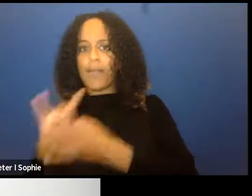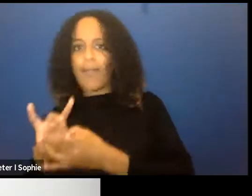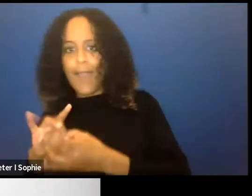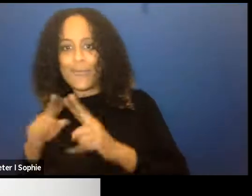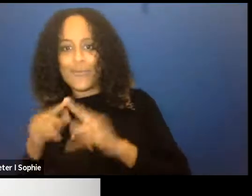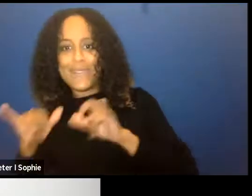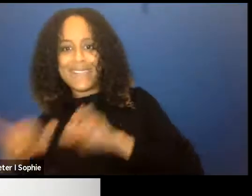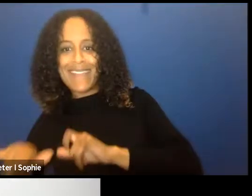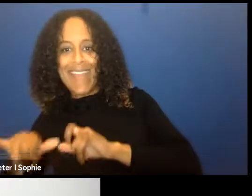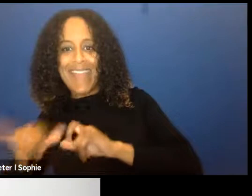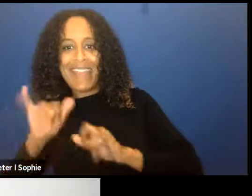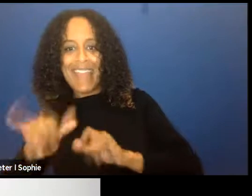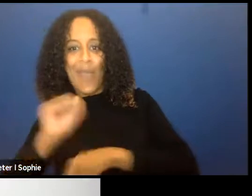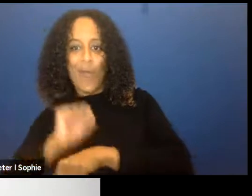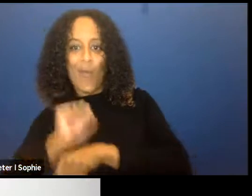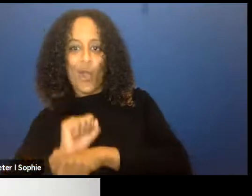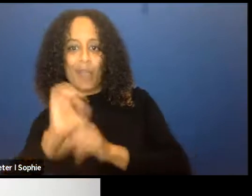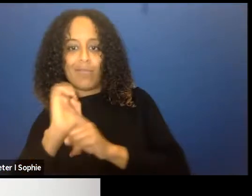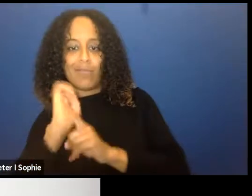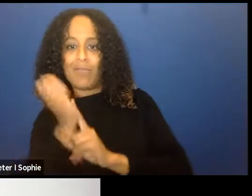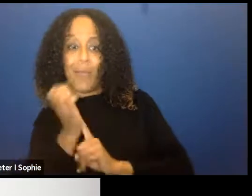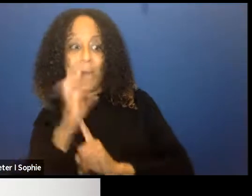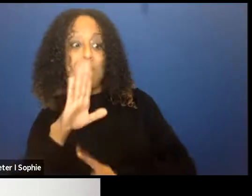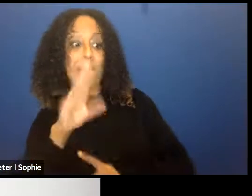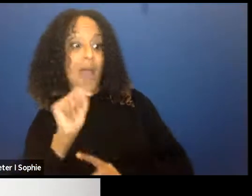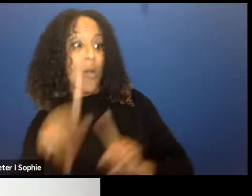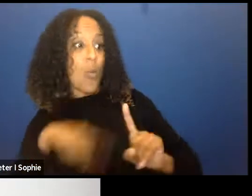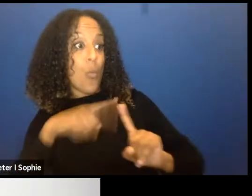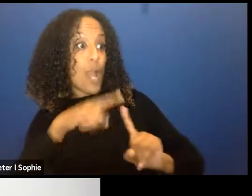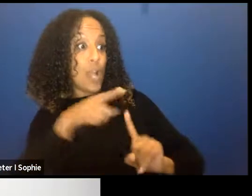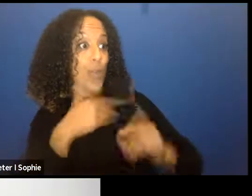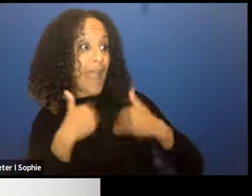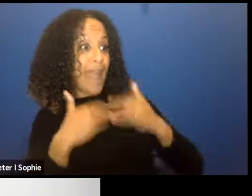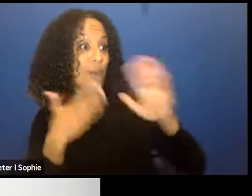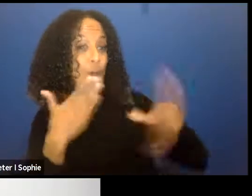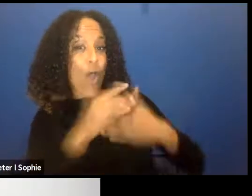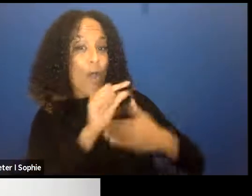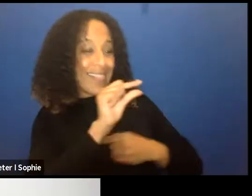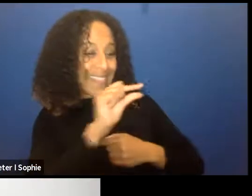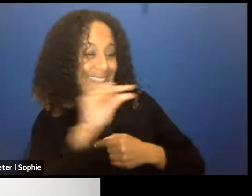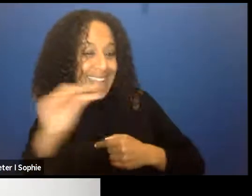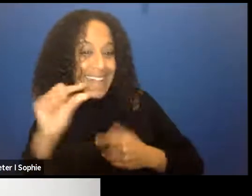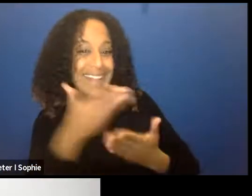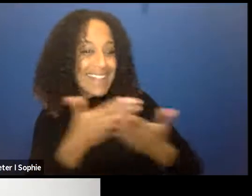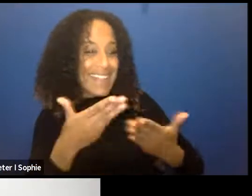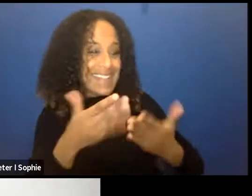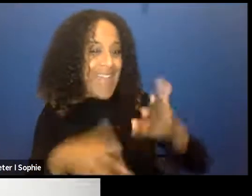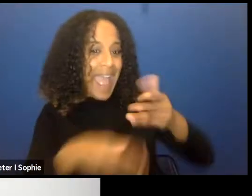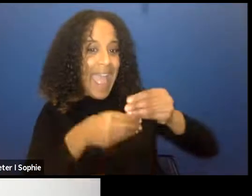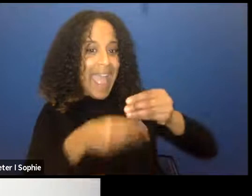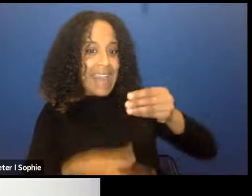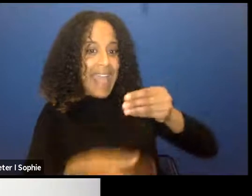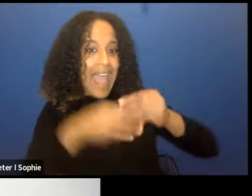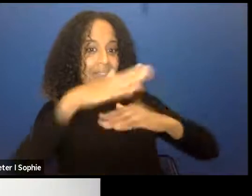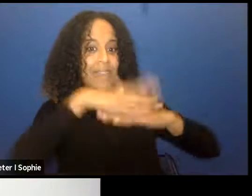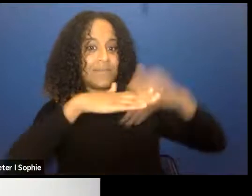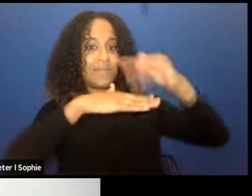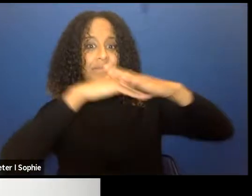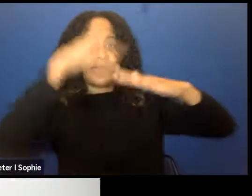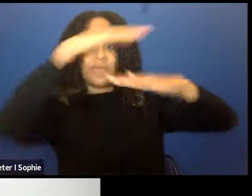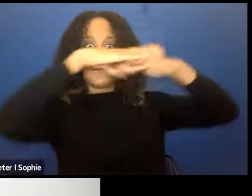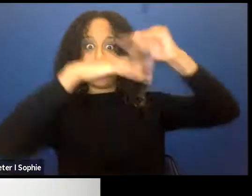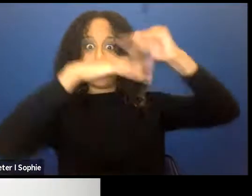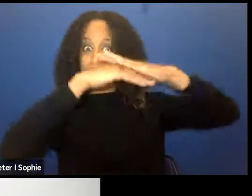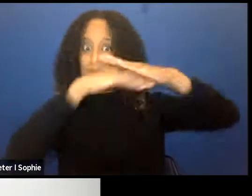in that place and work there. But when you have all of these little things that add up over time, it really does